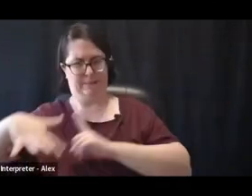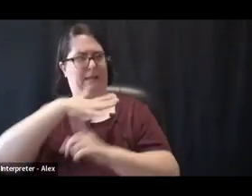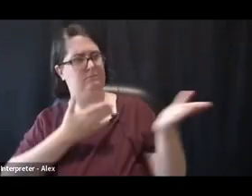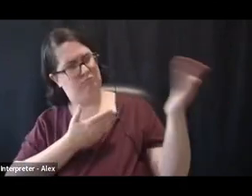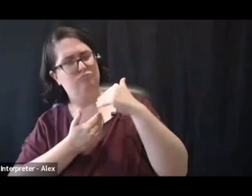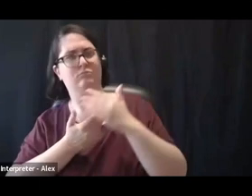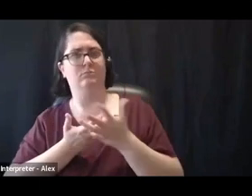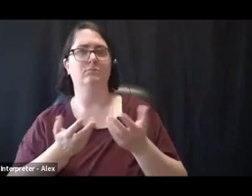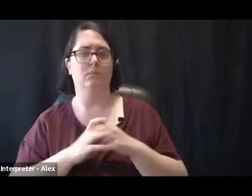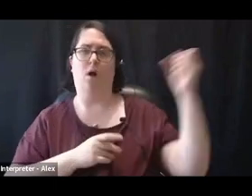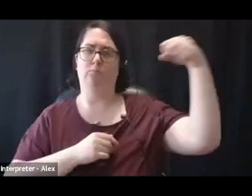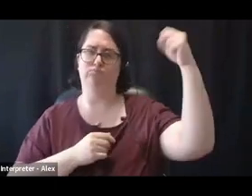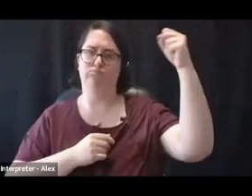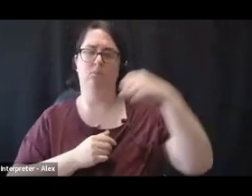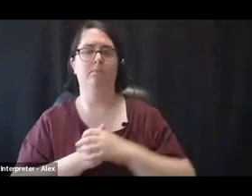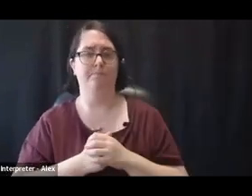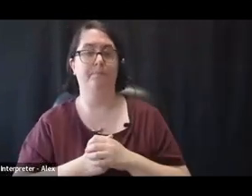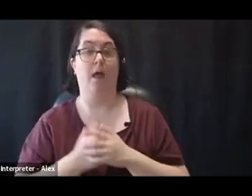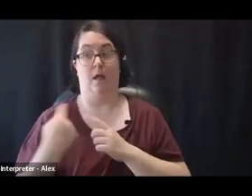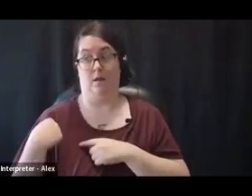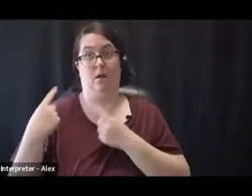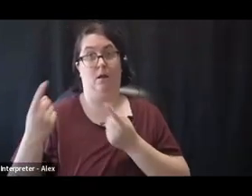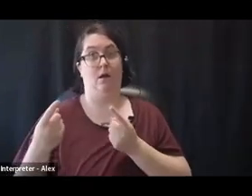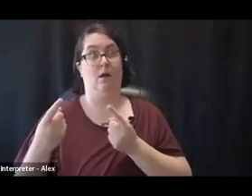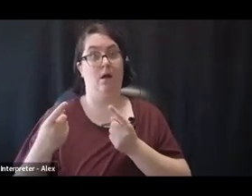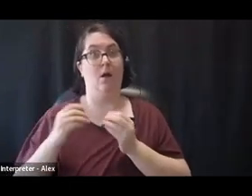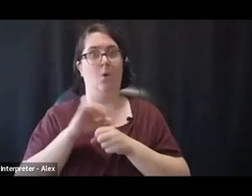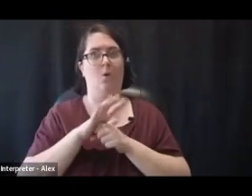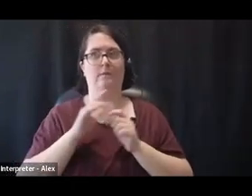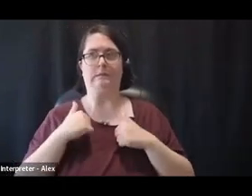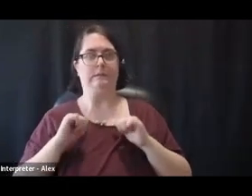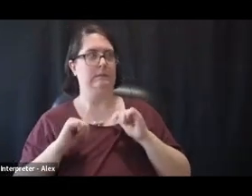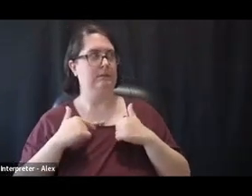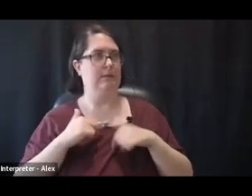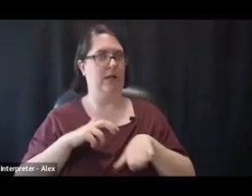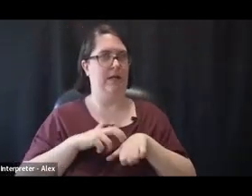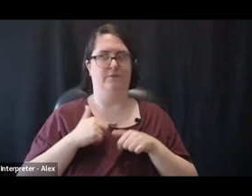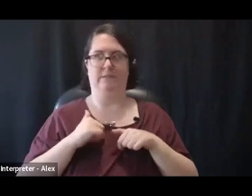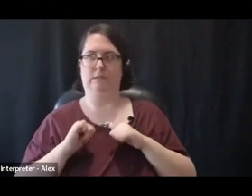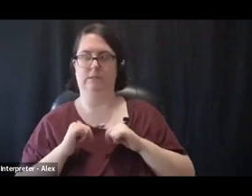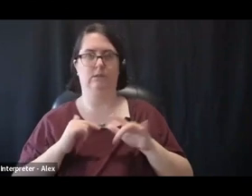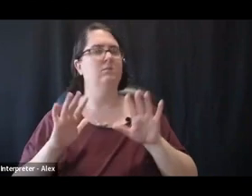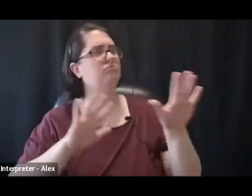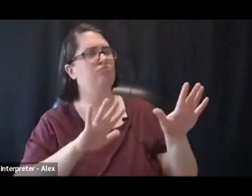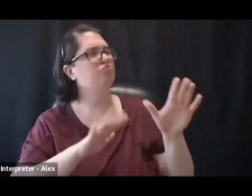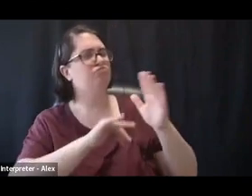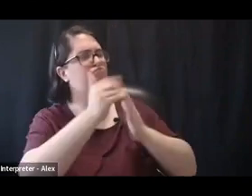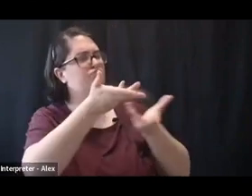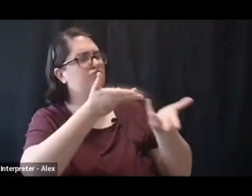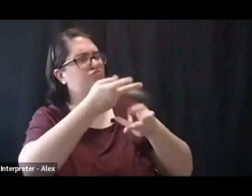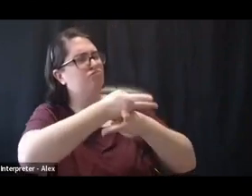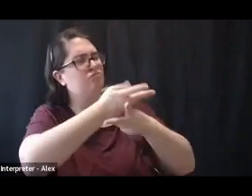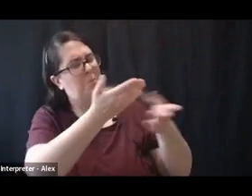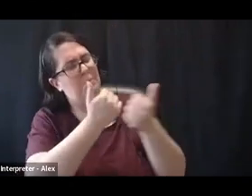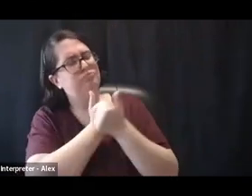space. Yes. I find post-pandemic people are nervous and kind of anxious, and we want to approach everything with more care and